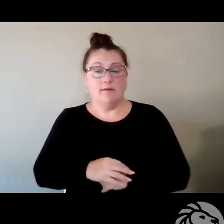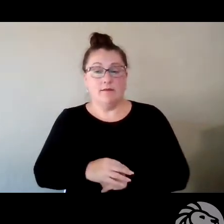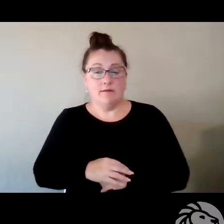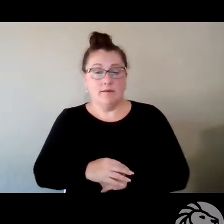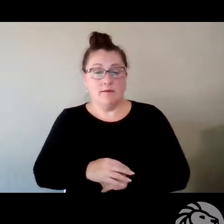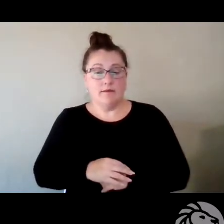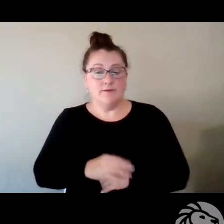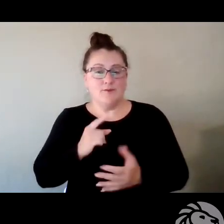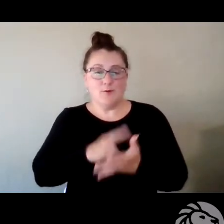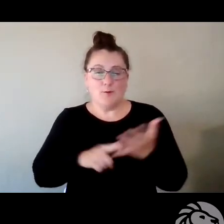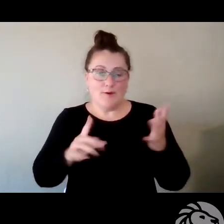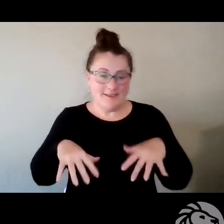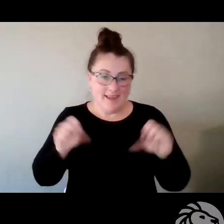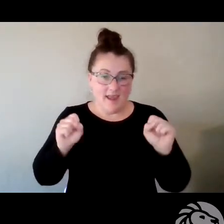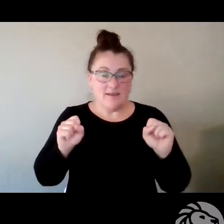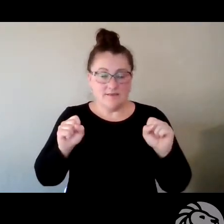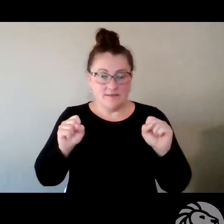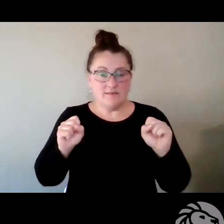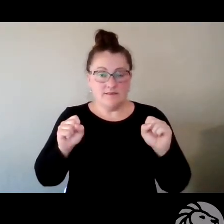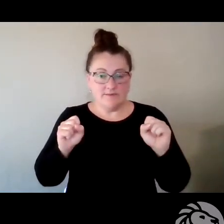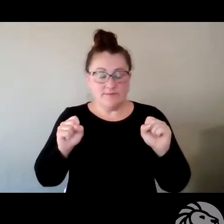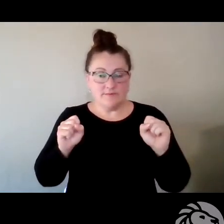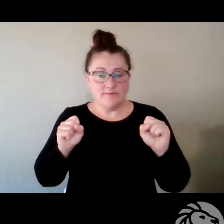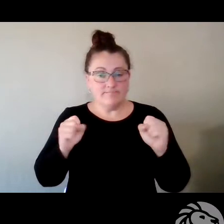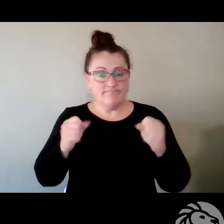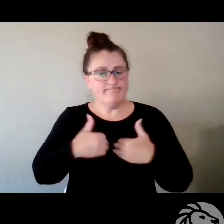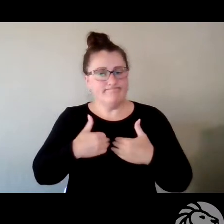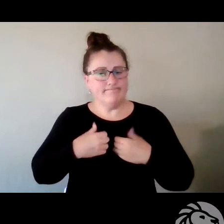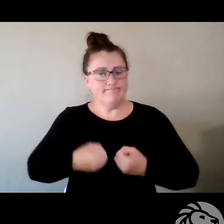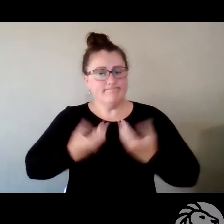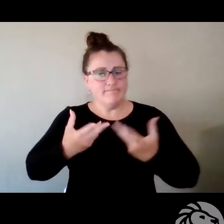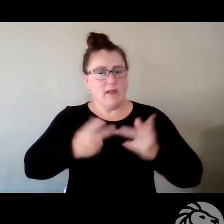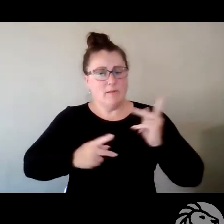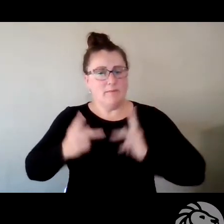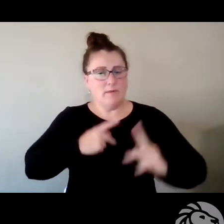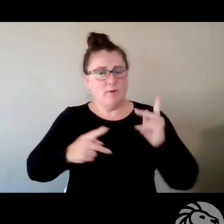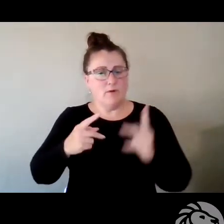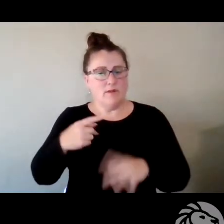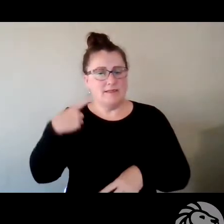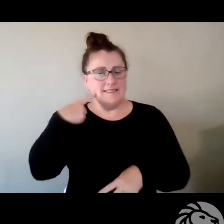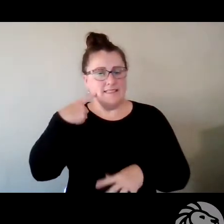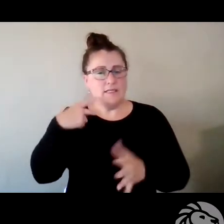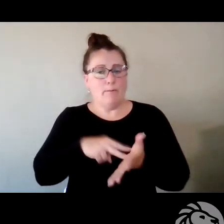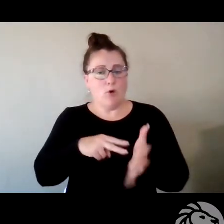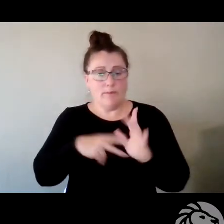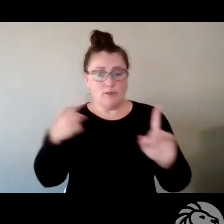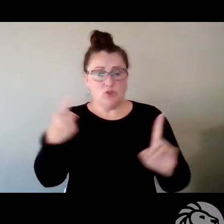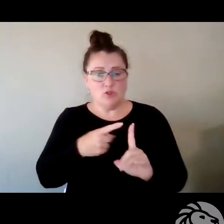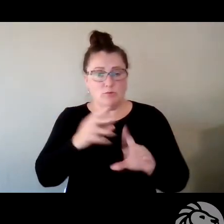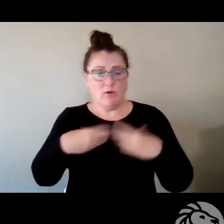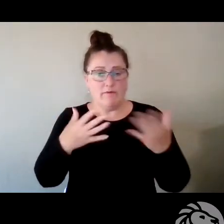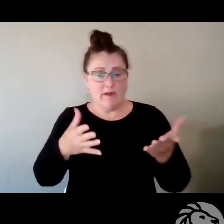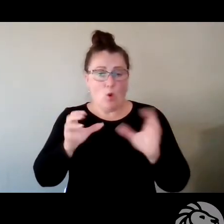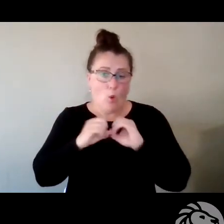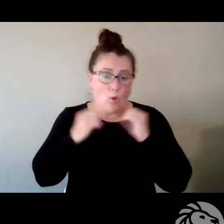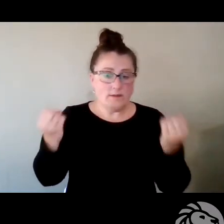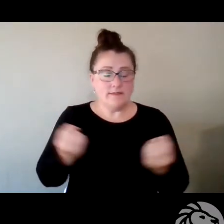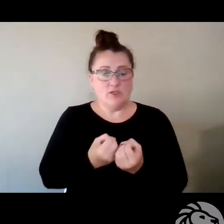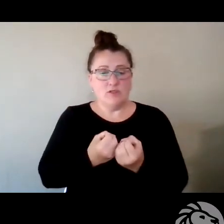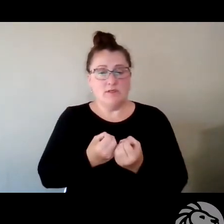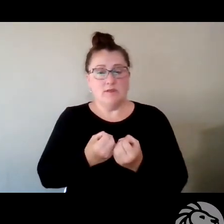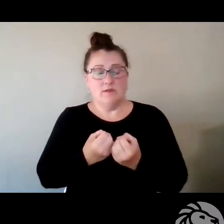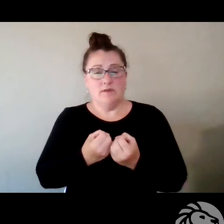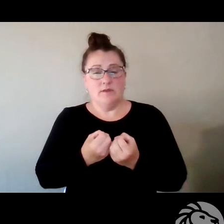what it takes to give people that sense of purpose, to give organizations that sense of purpose, and